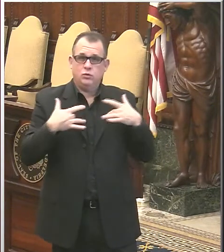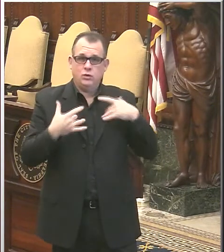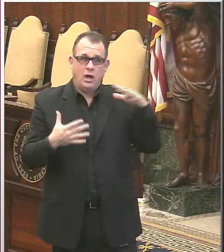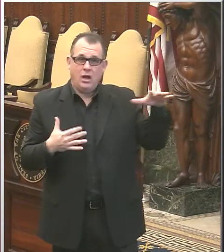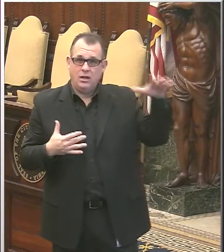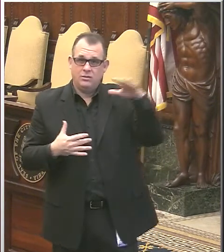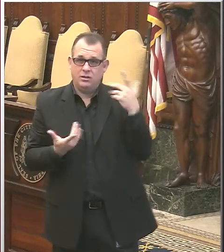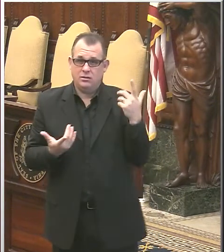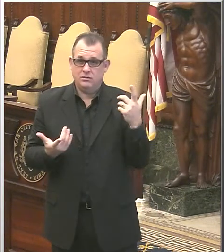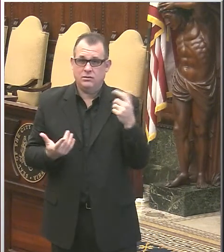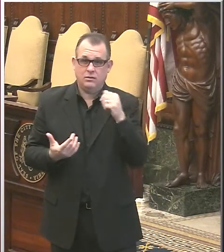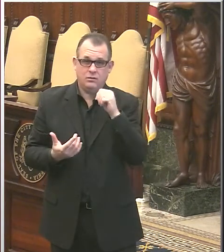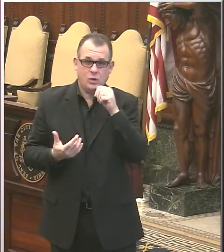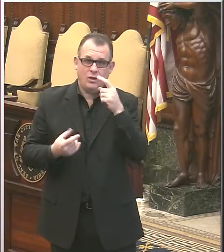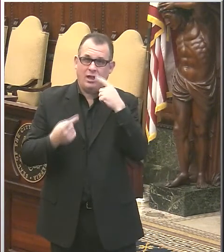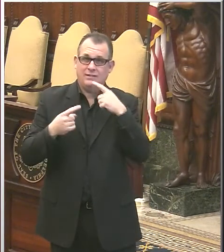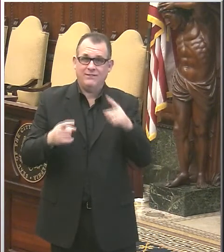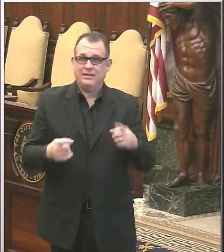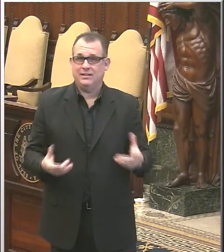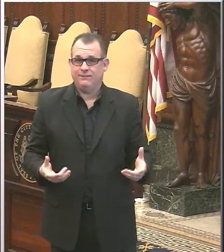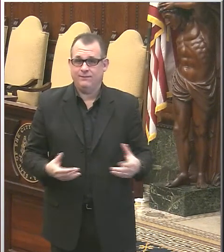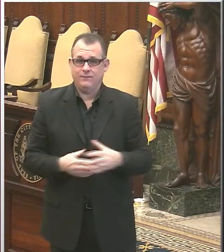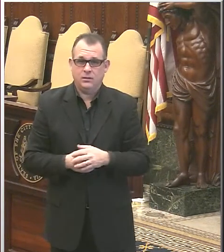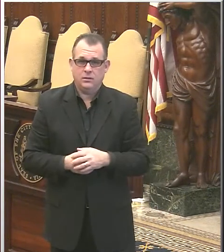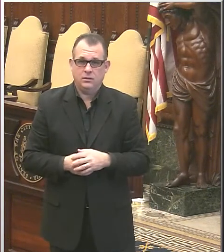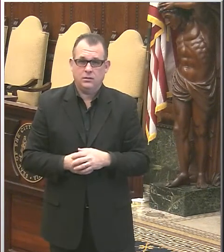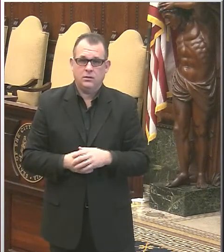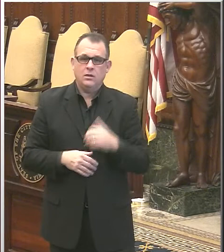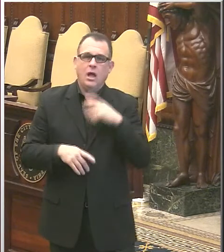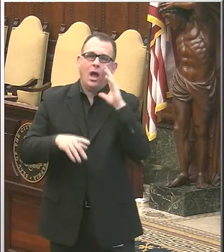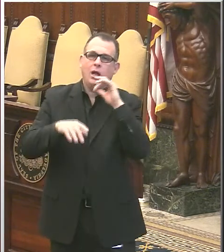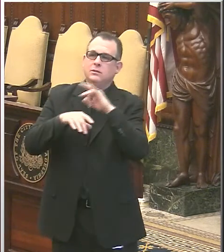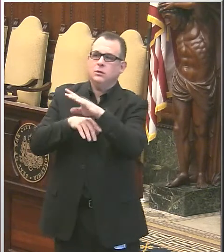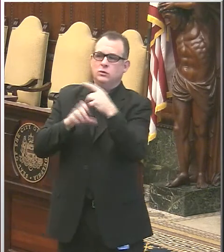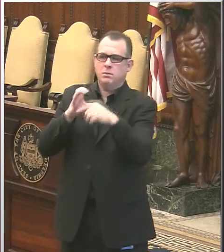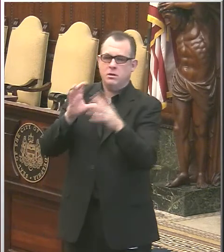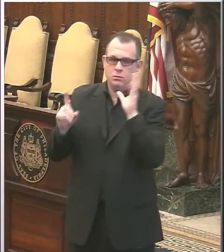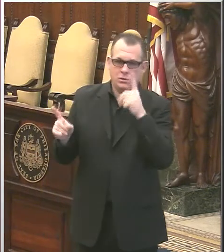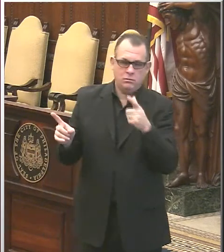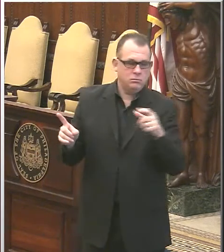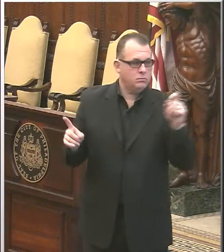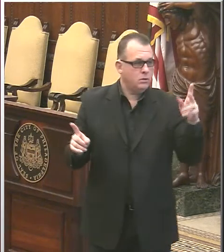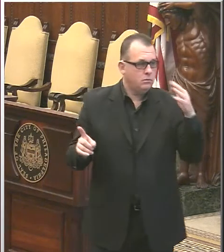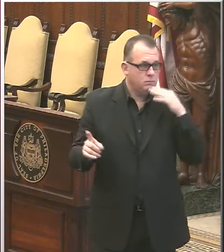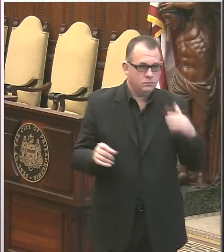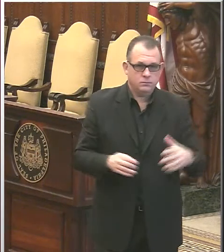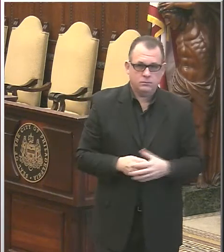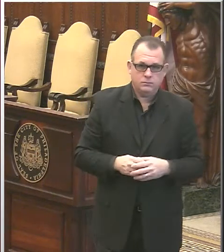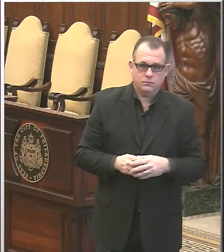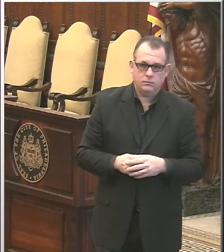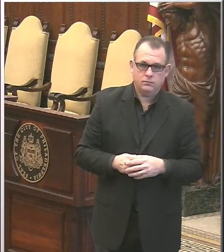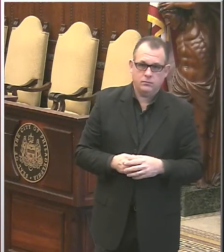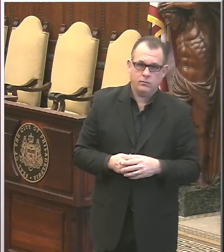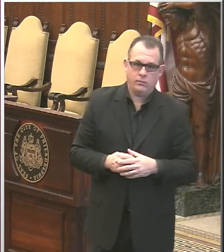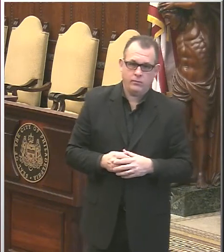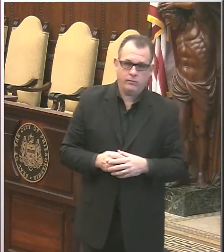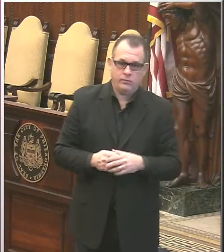that may look nice, but they may not really be as effective. Okay, I'll send you an email. Thank you.